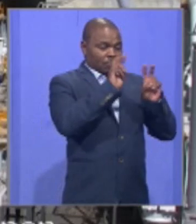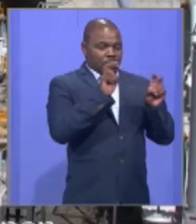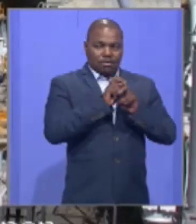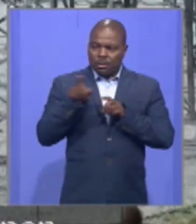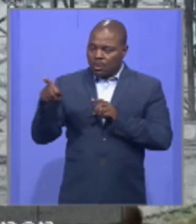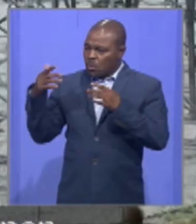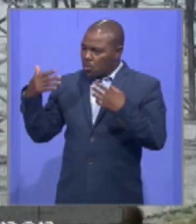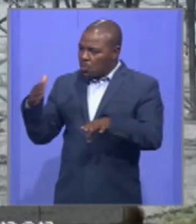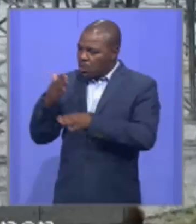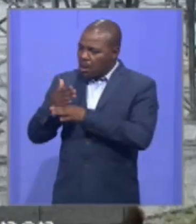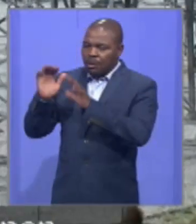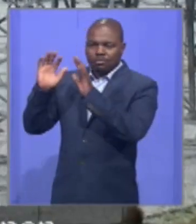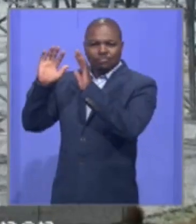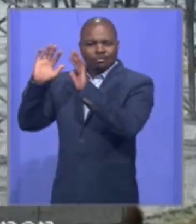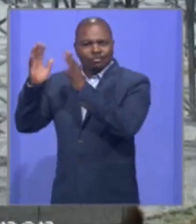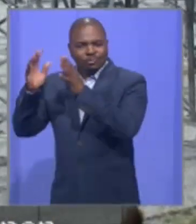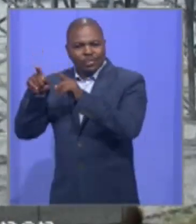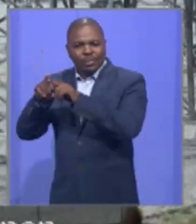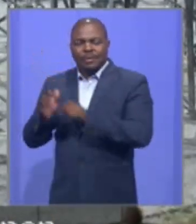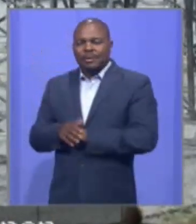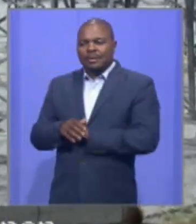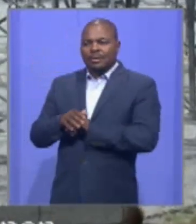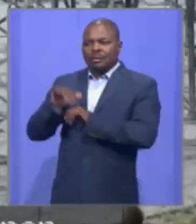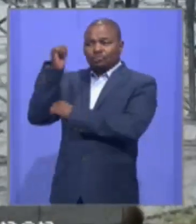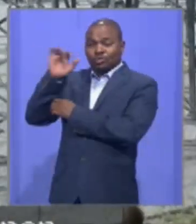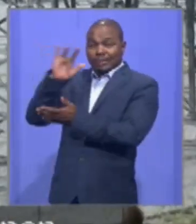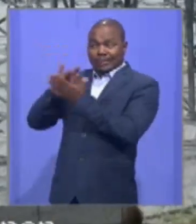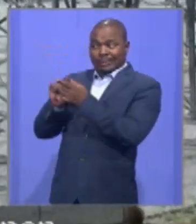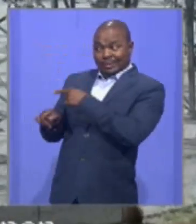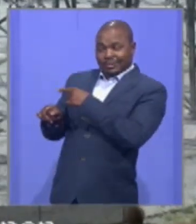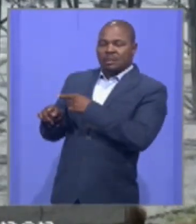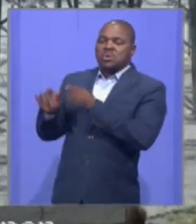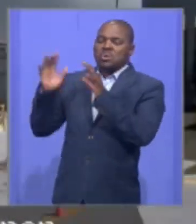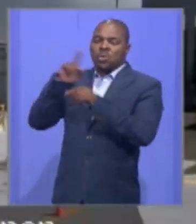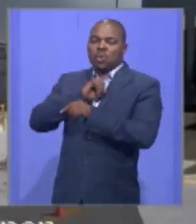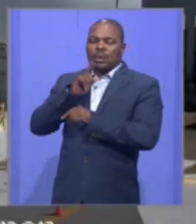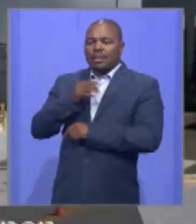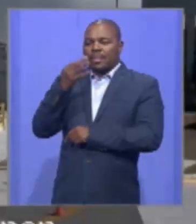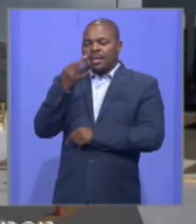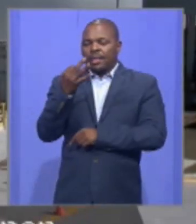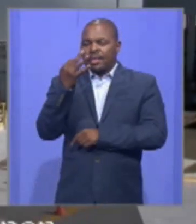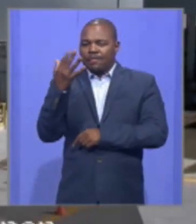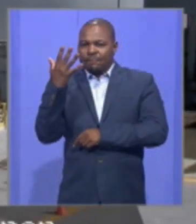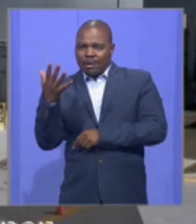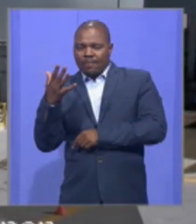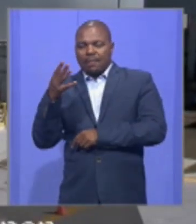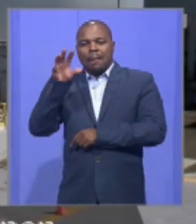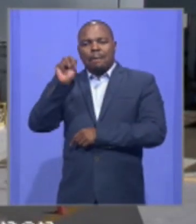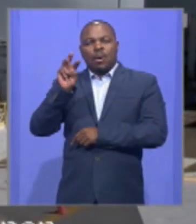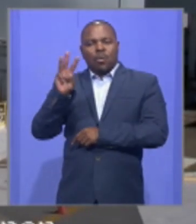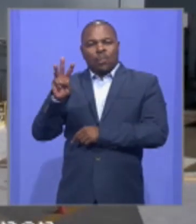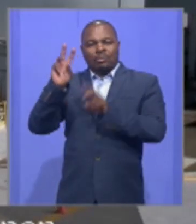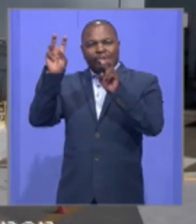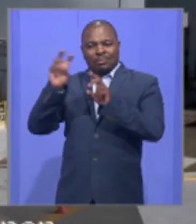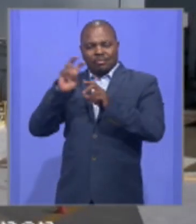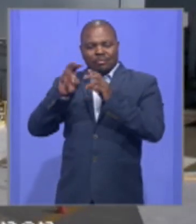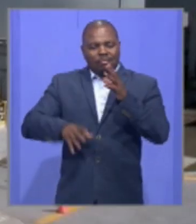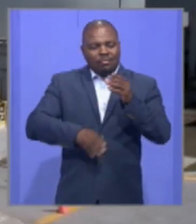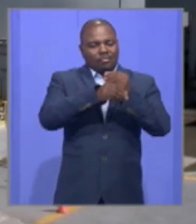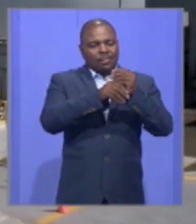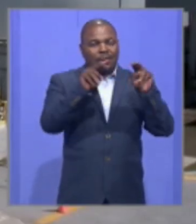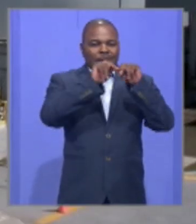kwa stationeng sa motlakase sa Ditaba Peaking se se abang di megawatts di le 335 tsa motlakase go motswedi wa